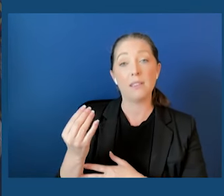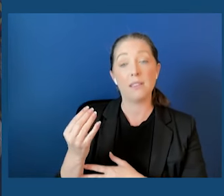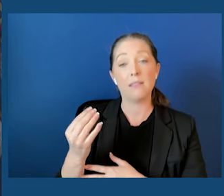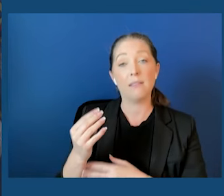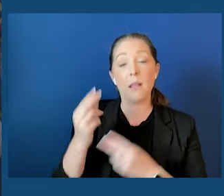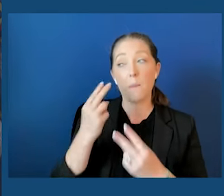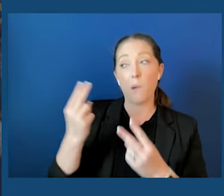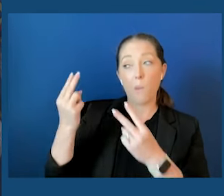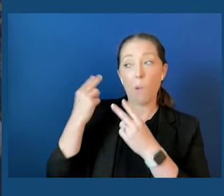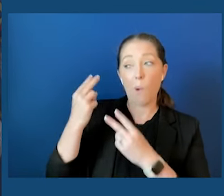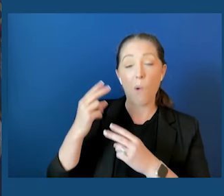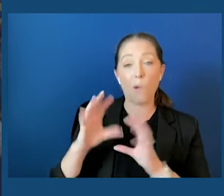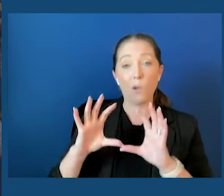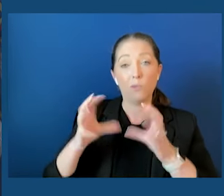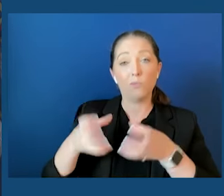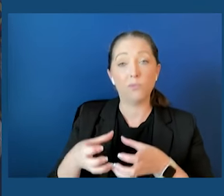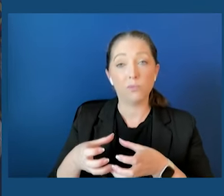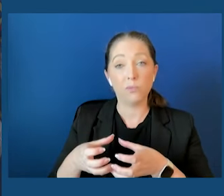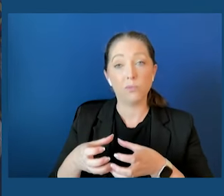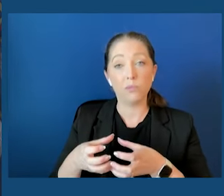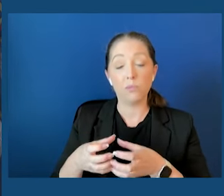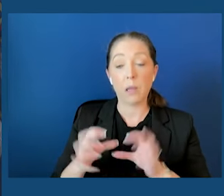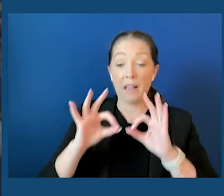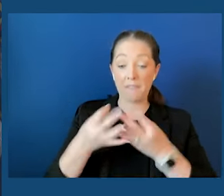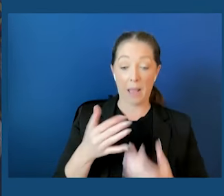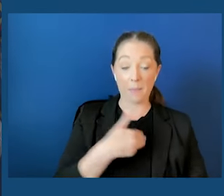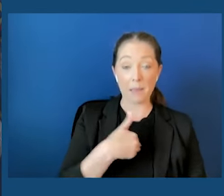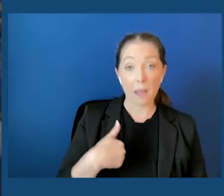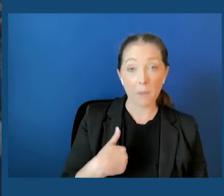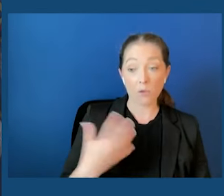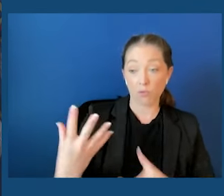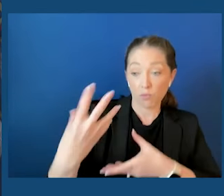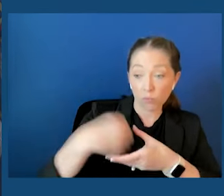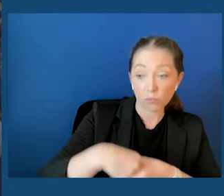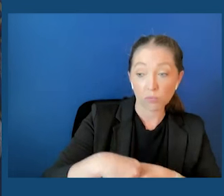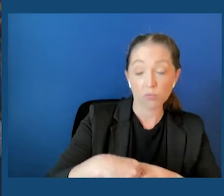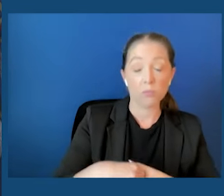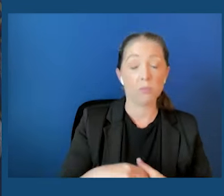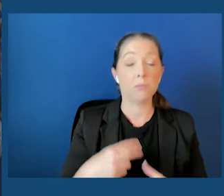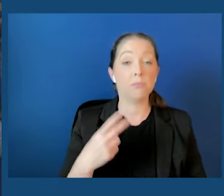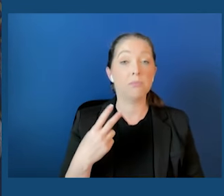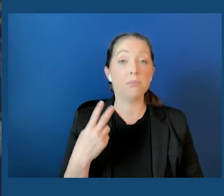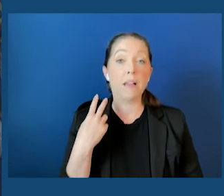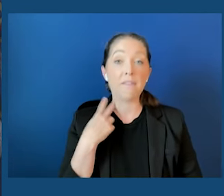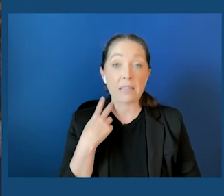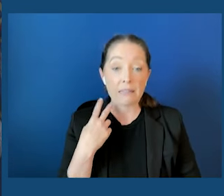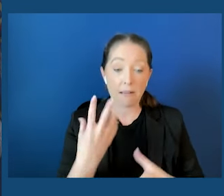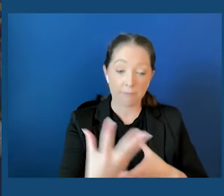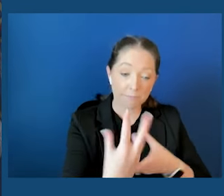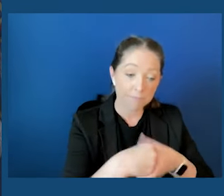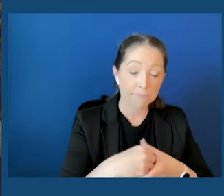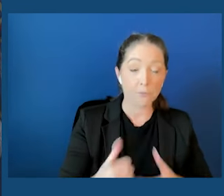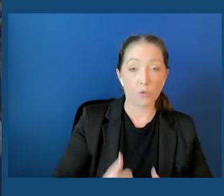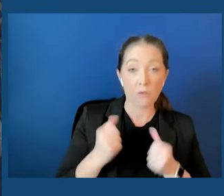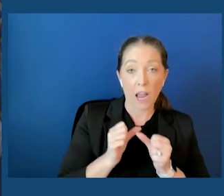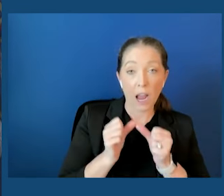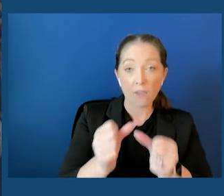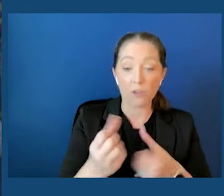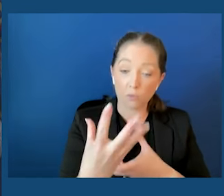engaging family members, victims and survivors, residents, local artists, business